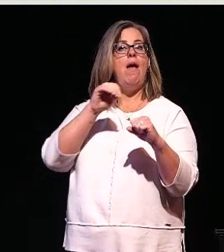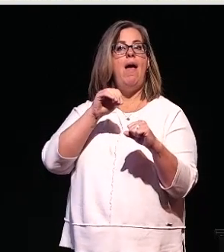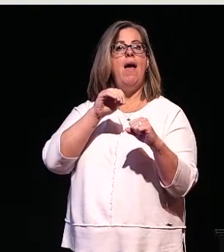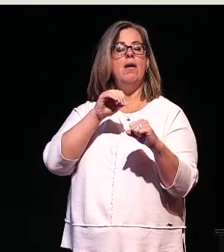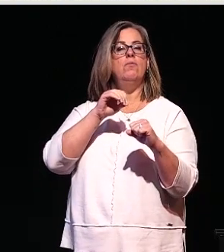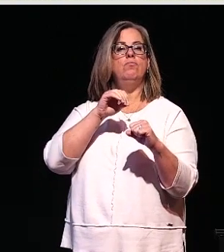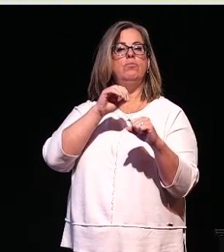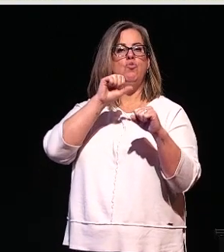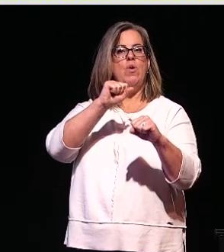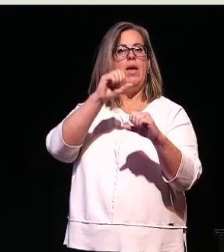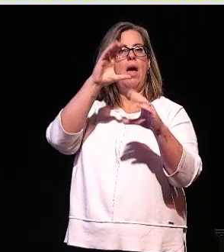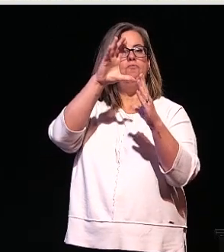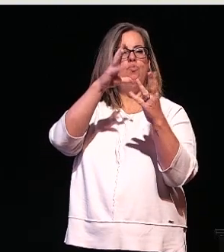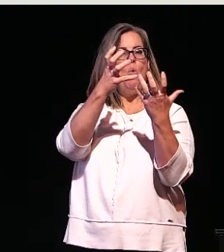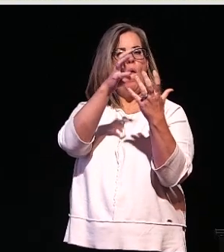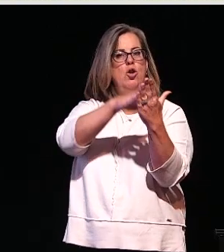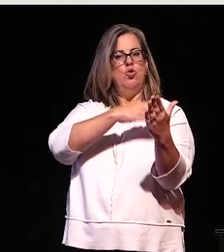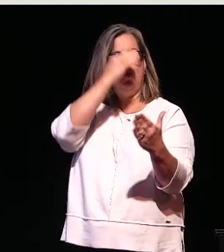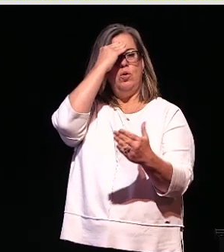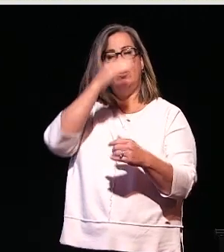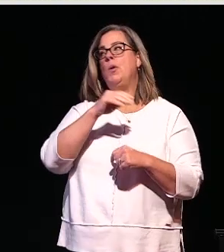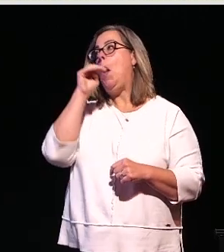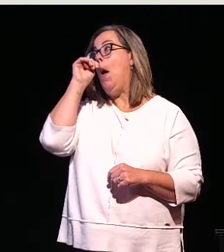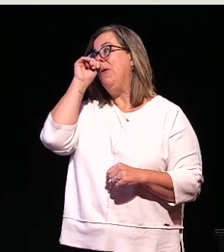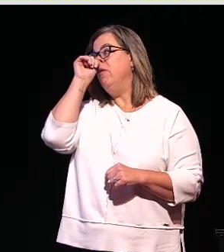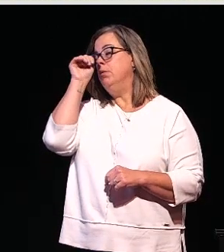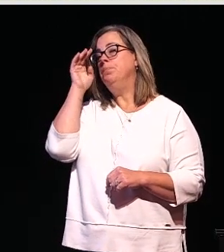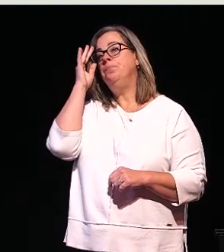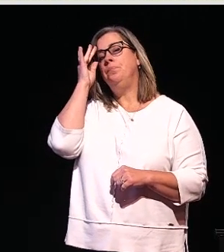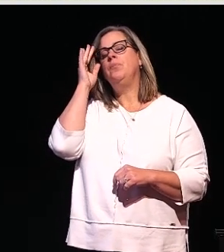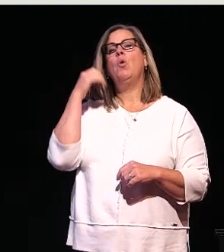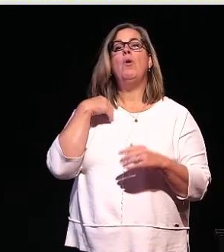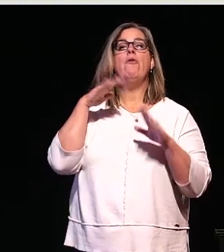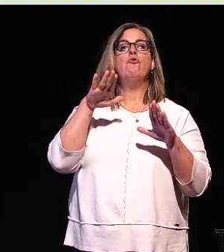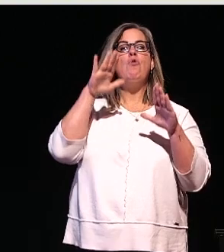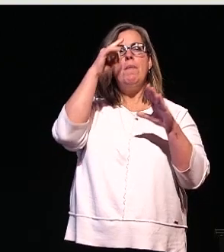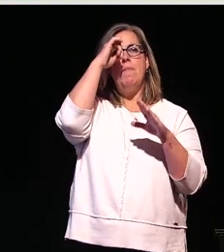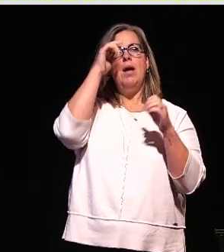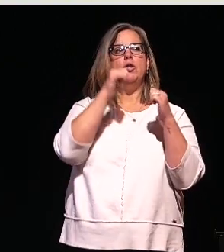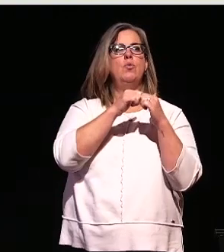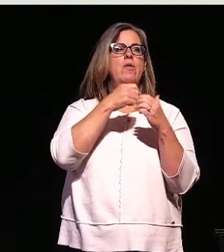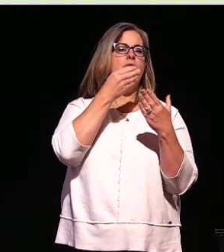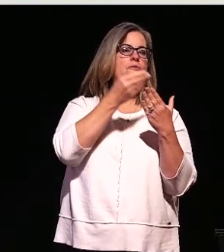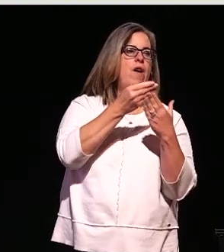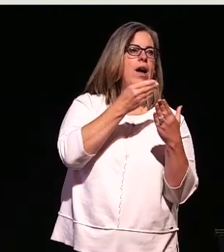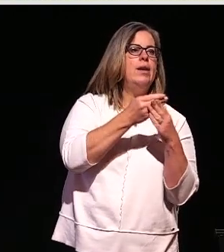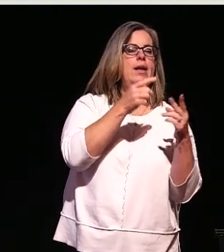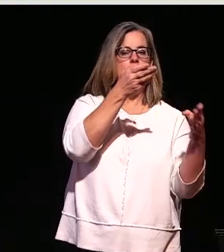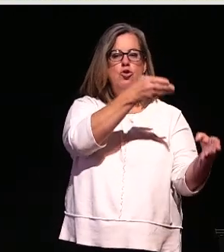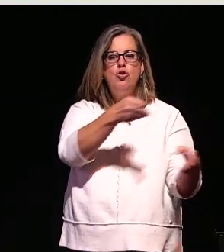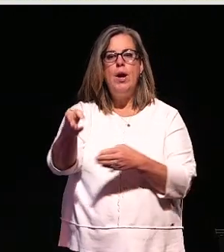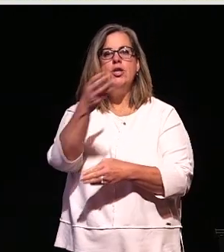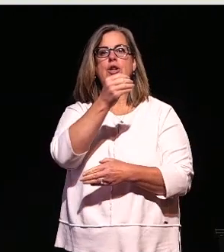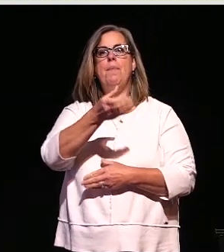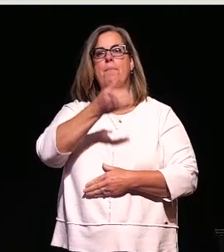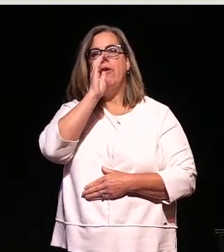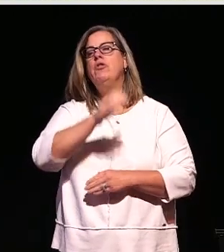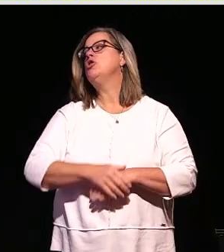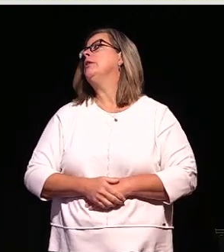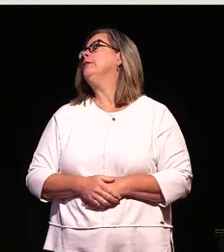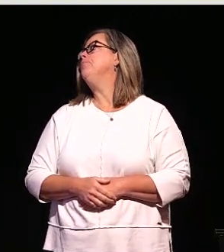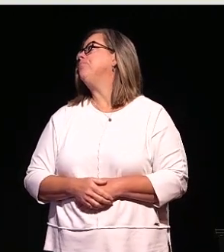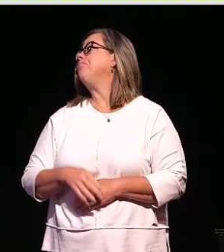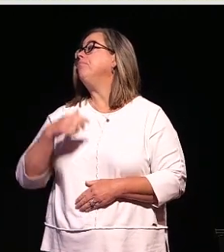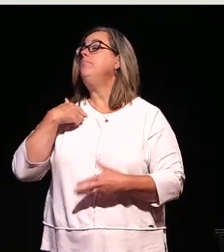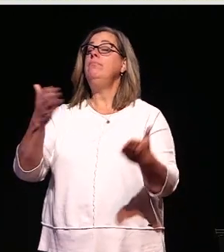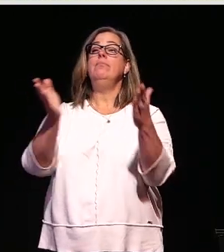great people. So you can see we've got great minds in finance, strategy, and beverage. I'm inviting you to